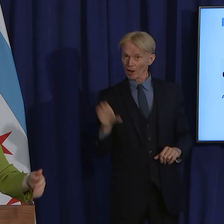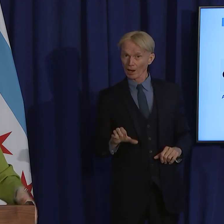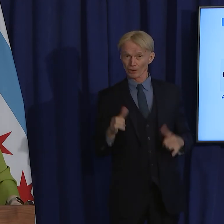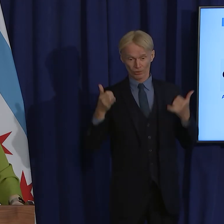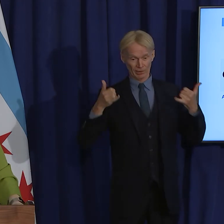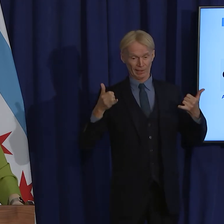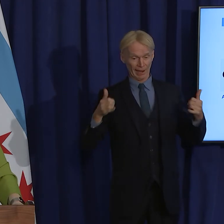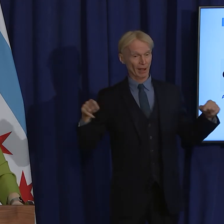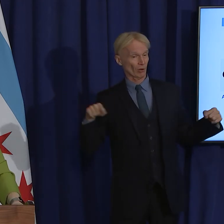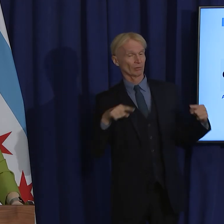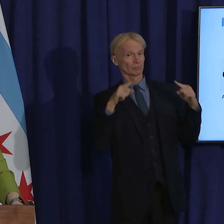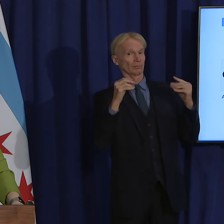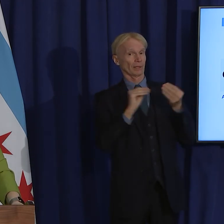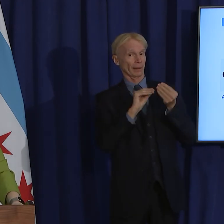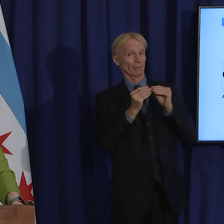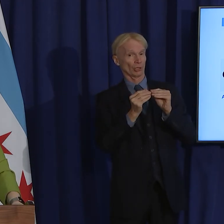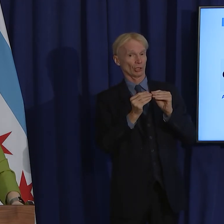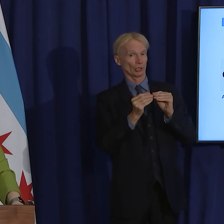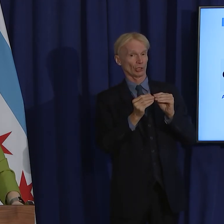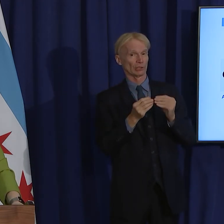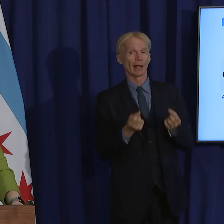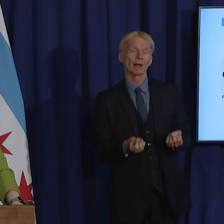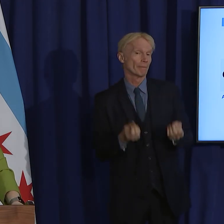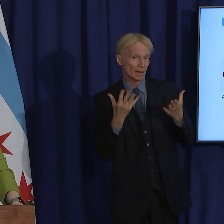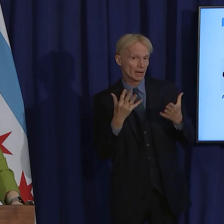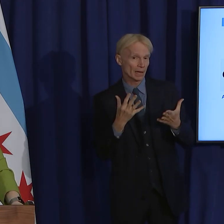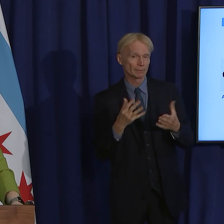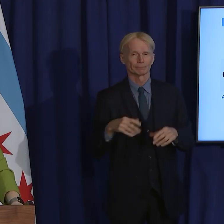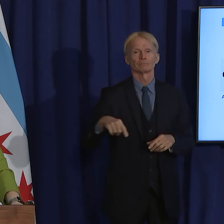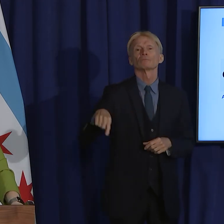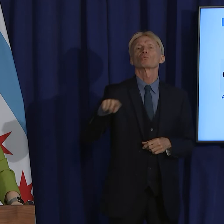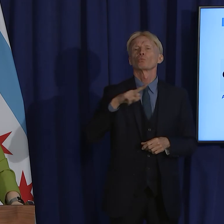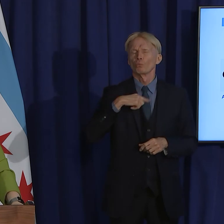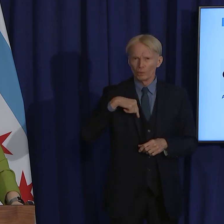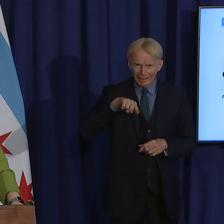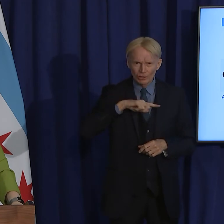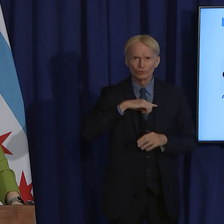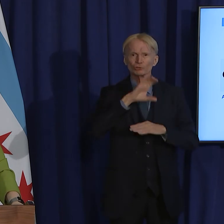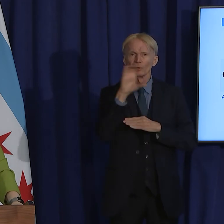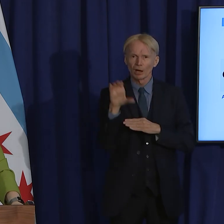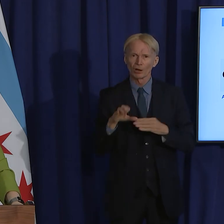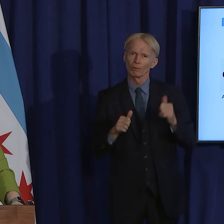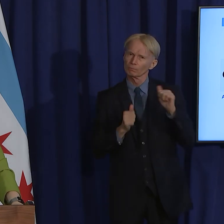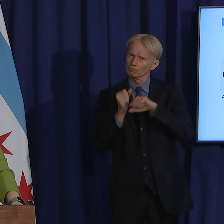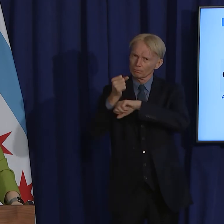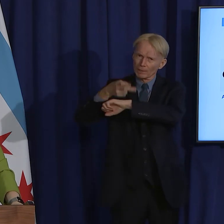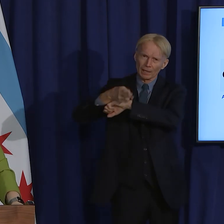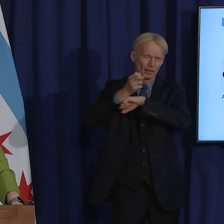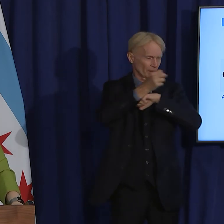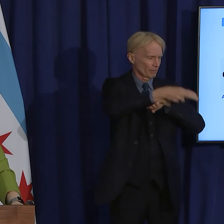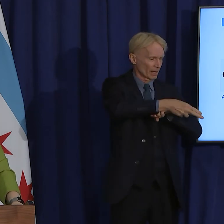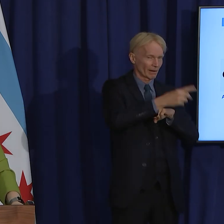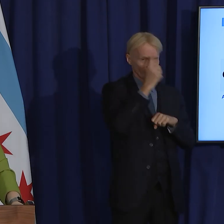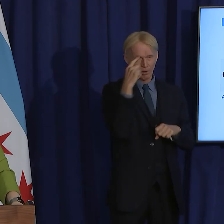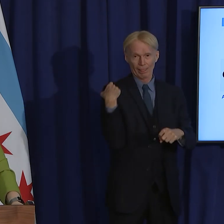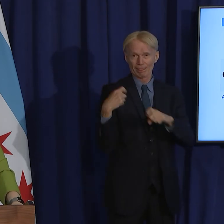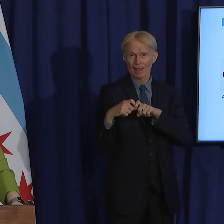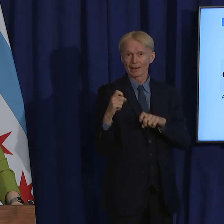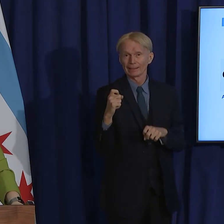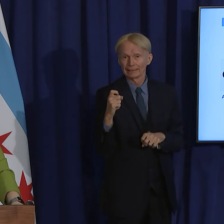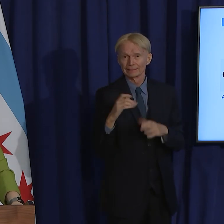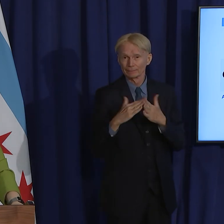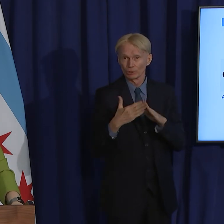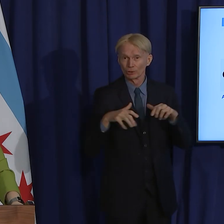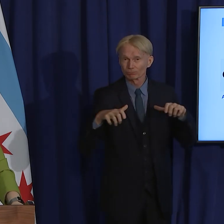look at the 10 other large cities in terms of coverage rates, we are by far the furthest ahead for Latinx coverage compared